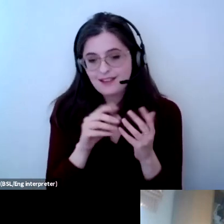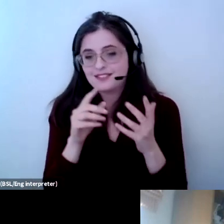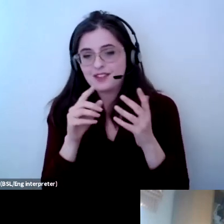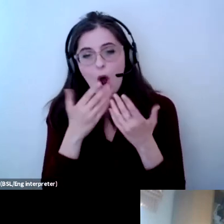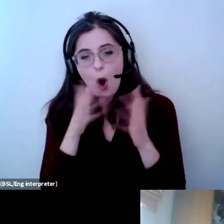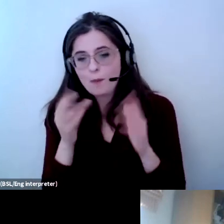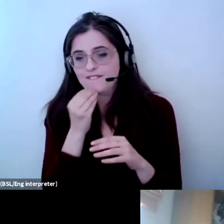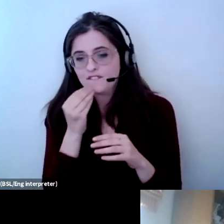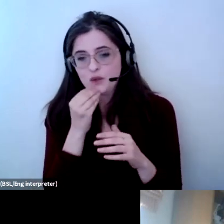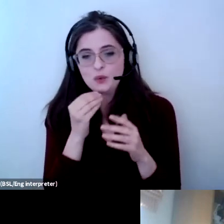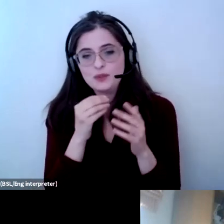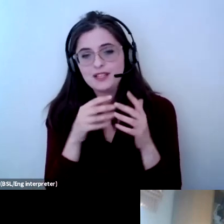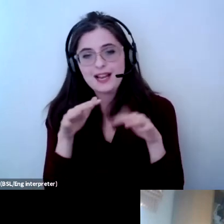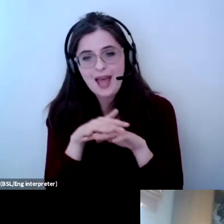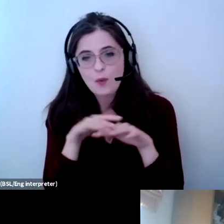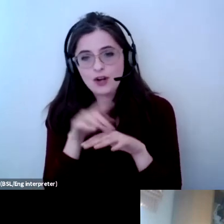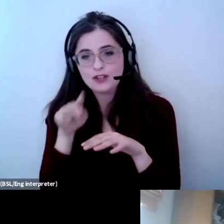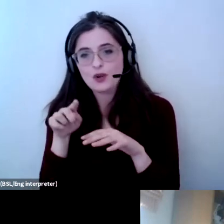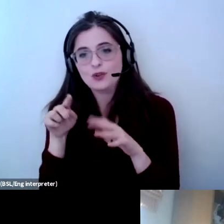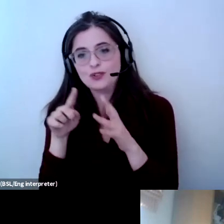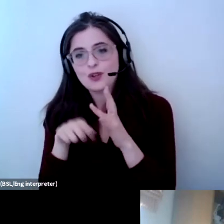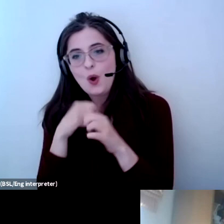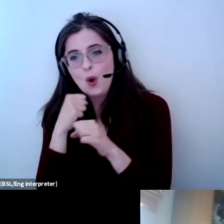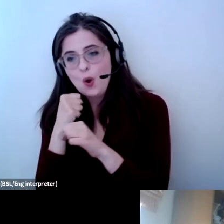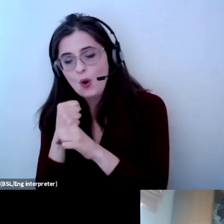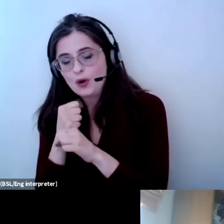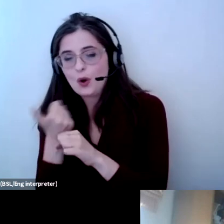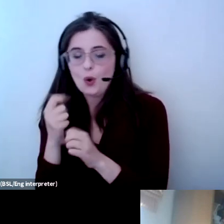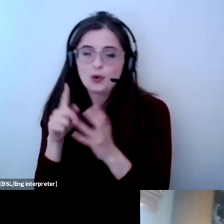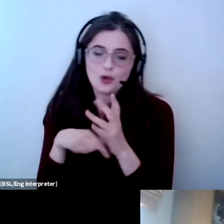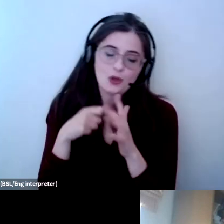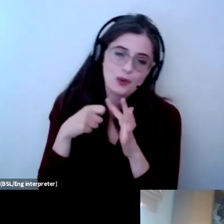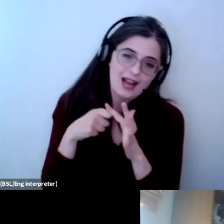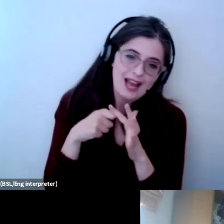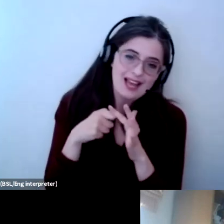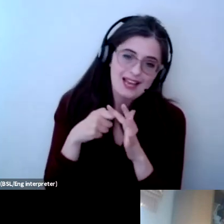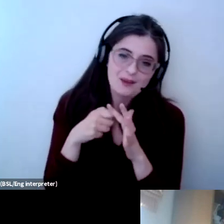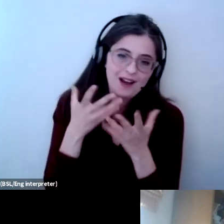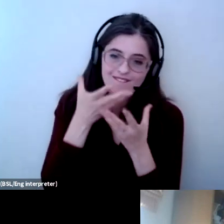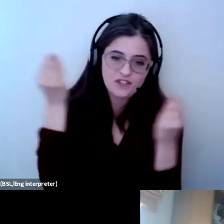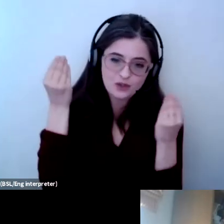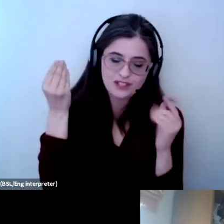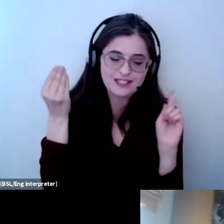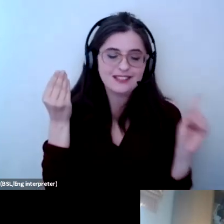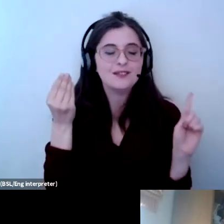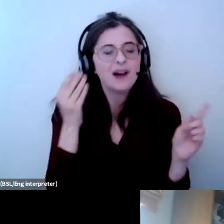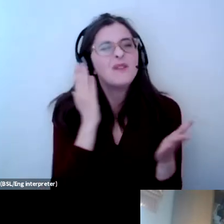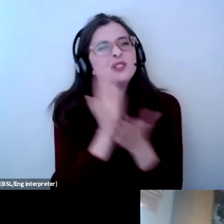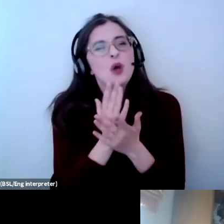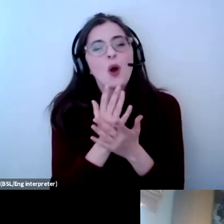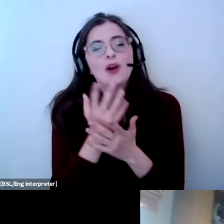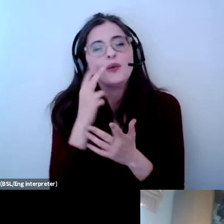openfoodnetwork.org.uk.org.au. The US is not that one though, it's something else, but we definitely exist there, so I'm sure you could find it easily